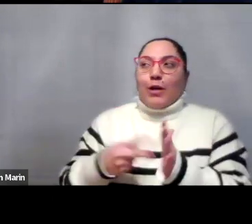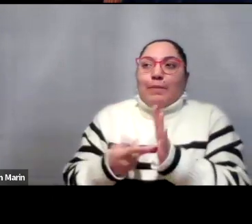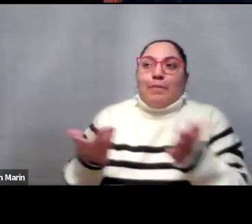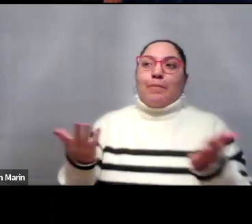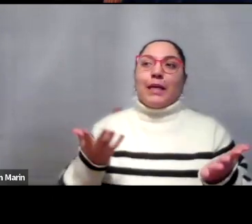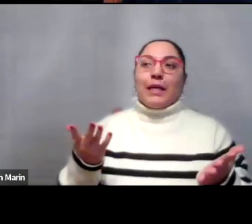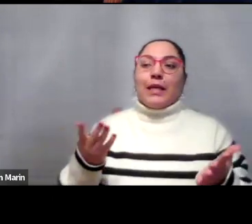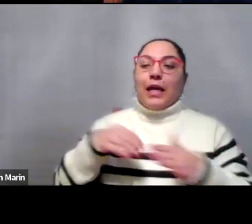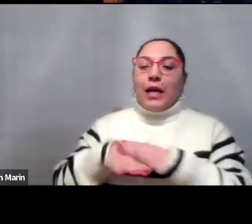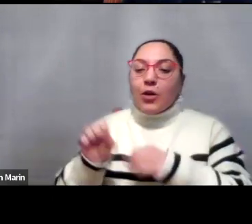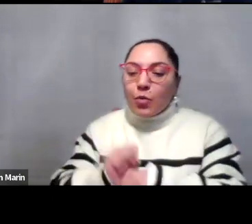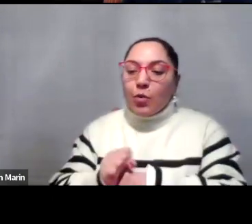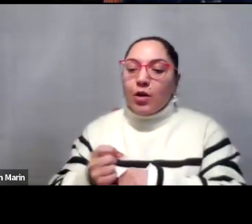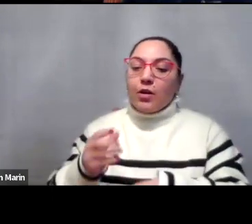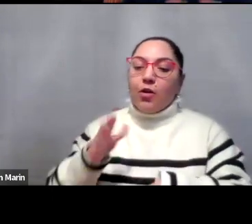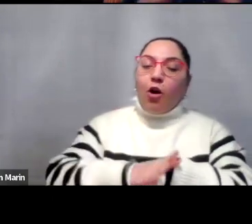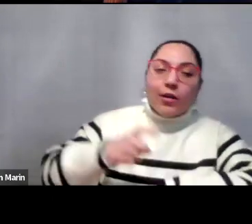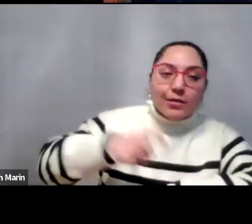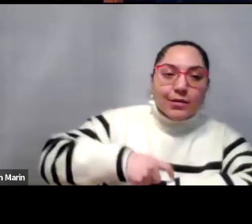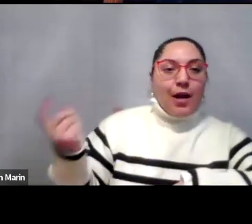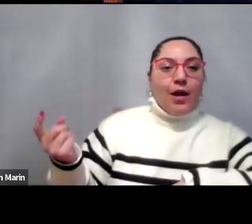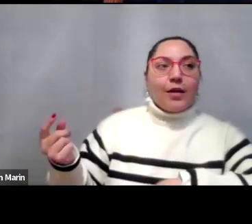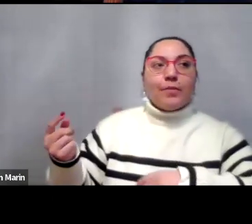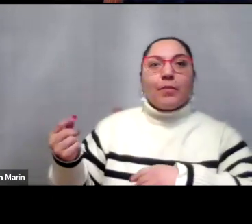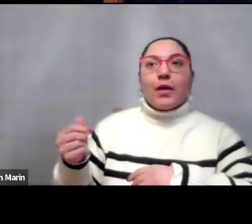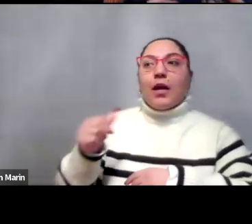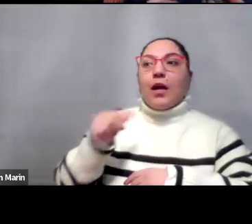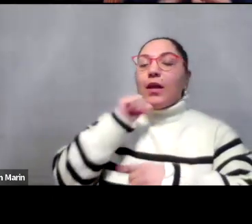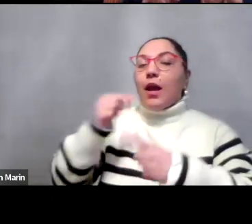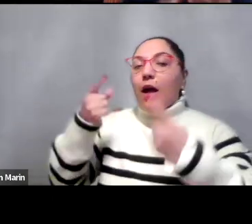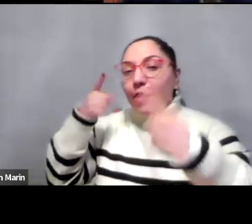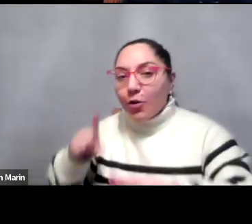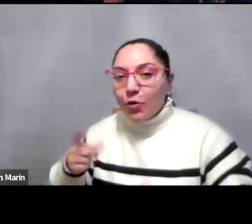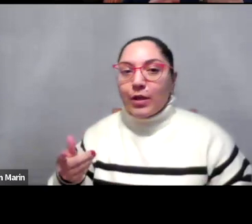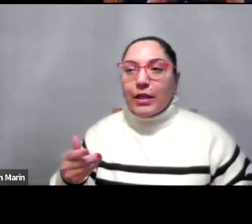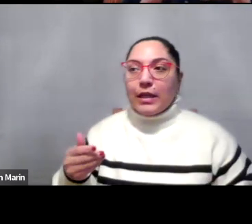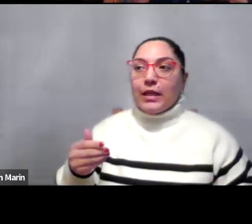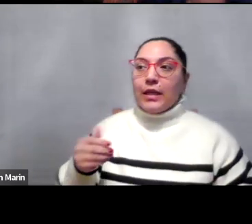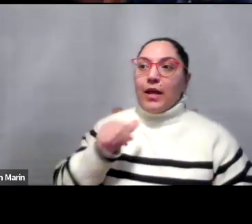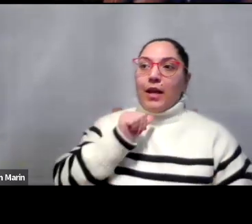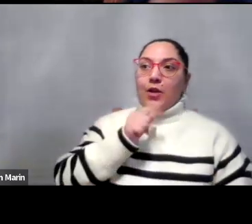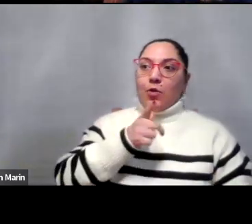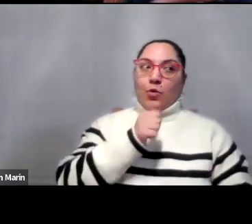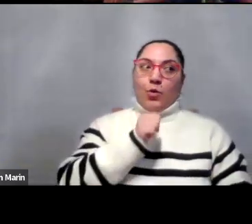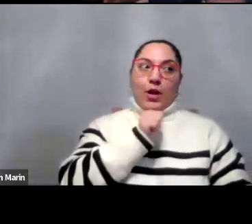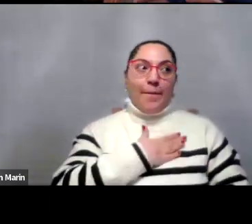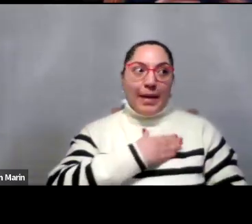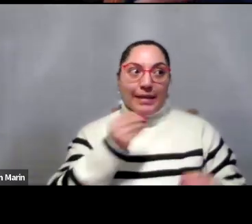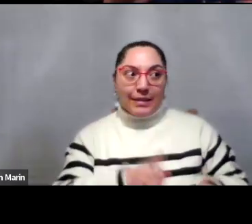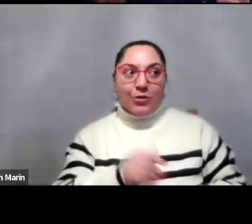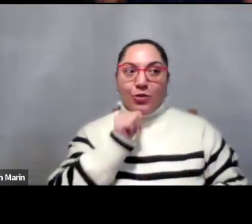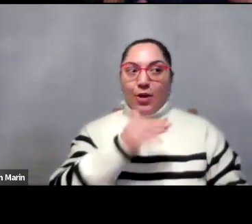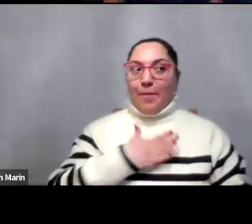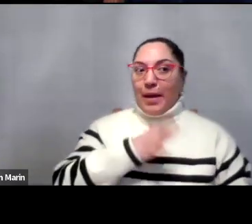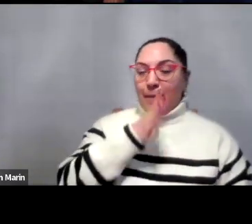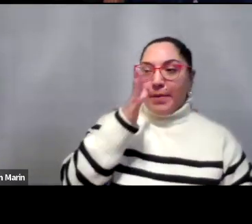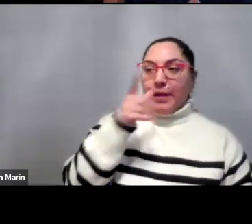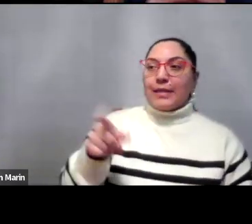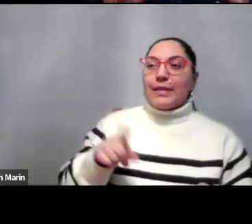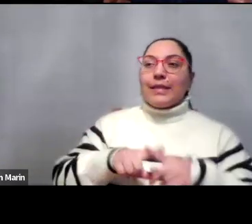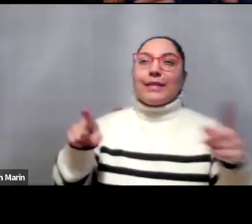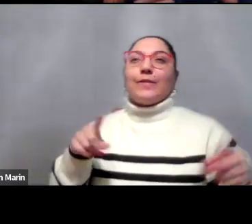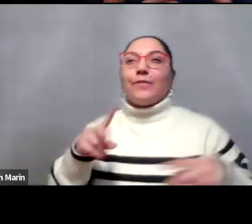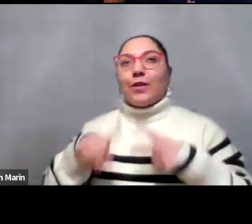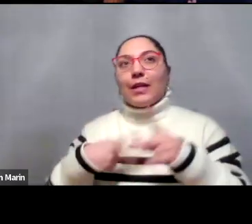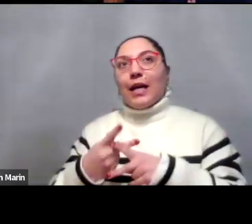boss, to be on time somewhere, to, disagree with somebody that isn't my teacher or my parents, but can have a different kind of repercussion